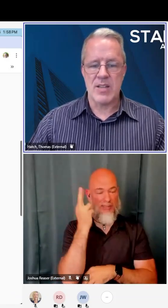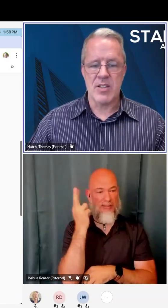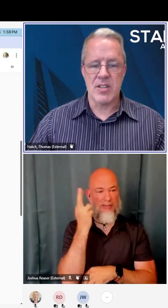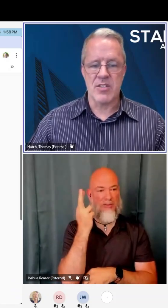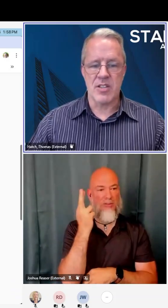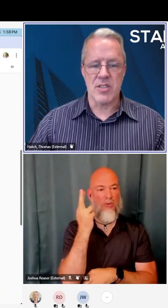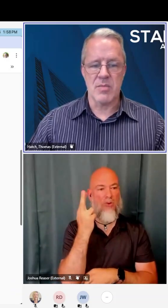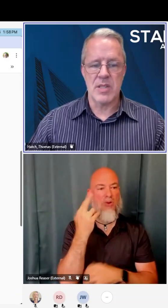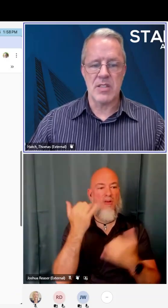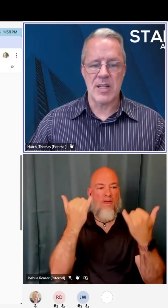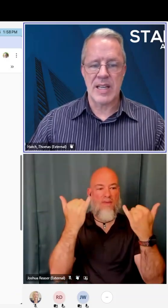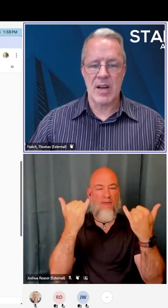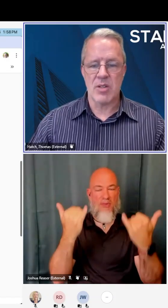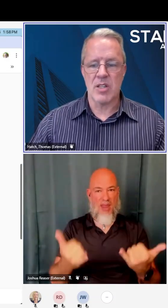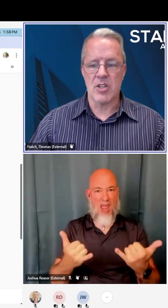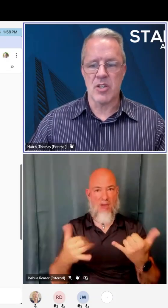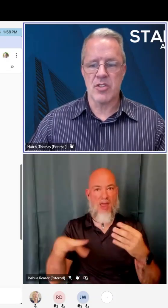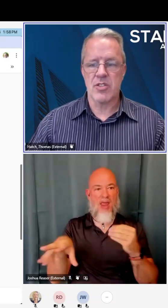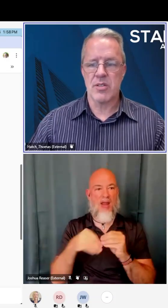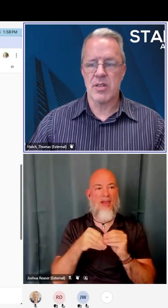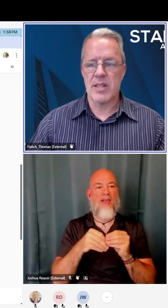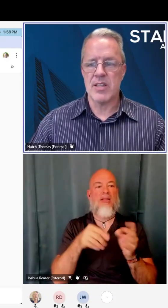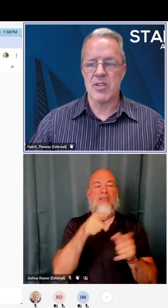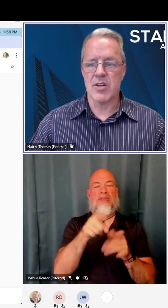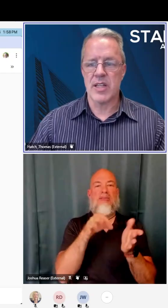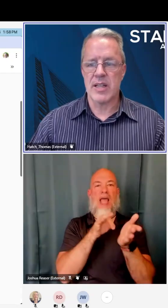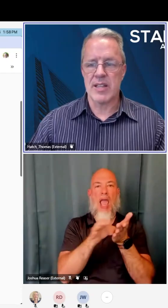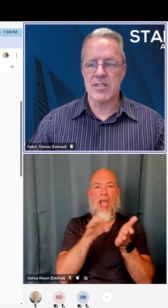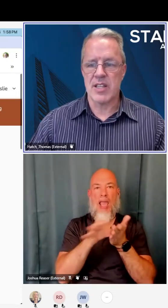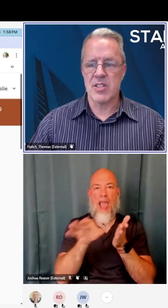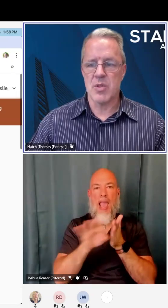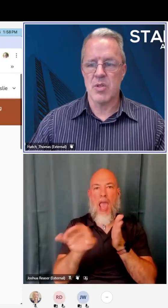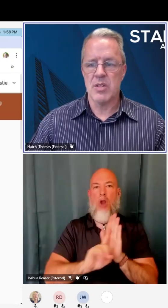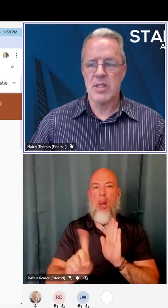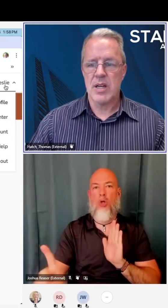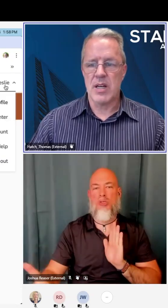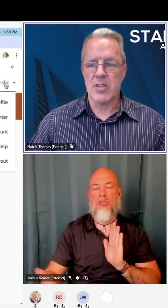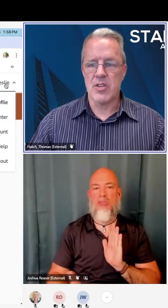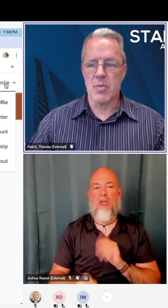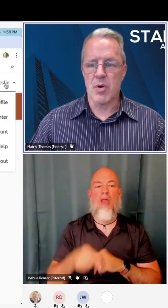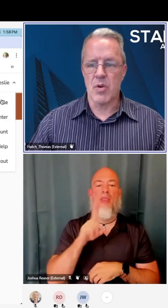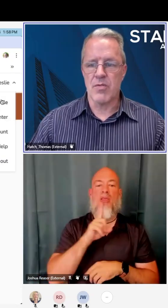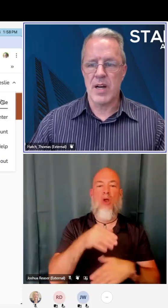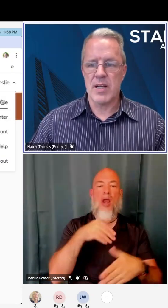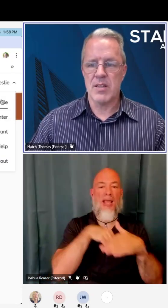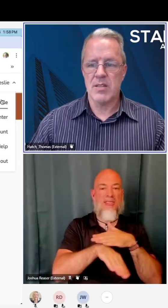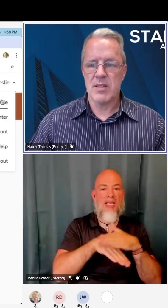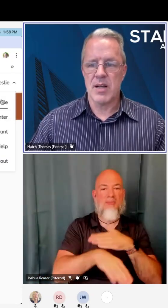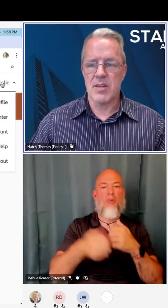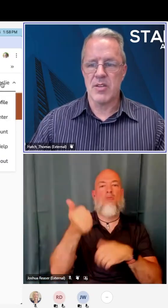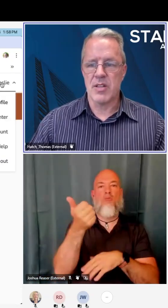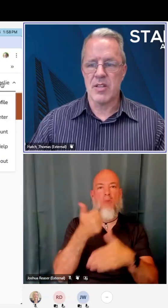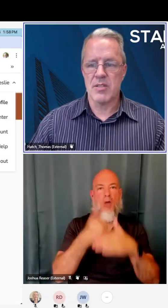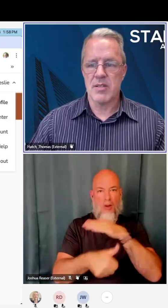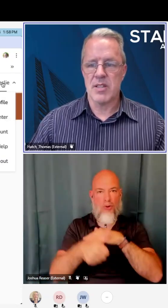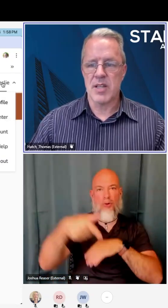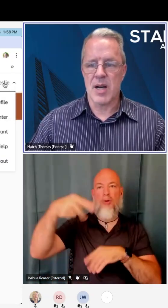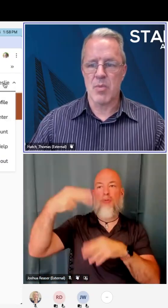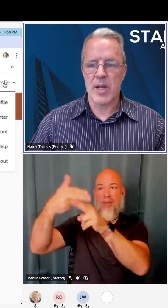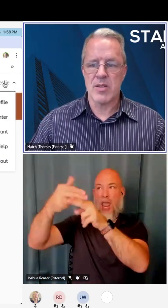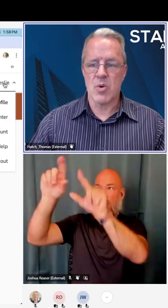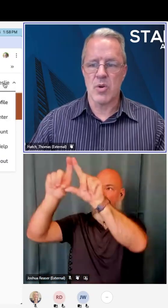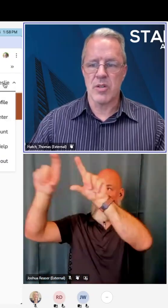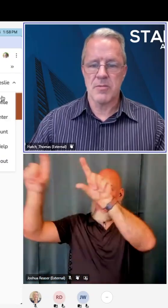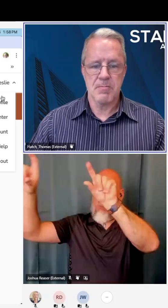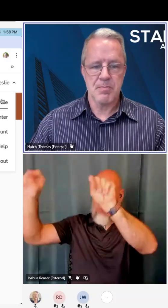now added to the system these account alerts. And these are, again, accessible under your profile, under the